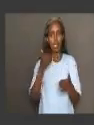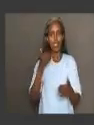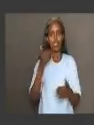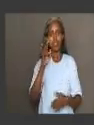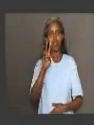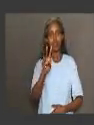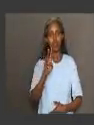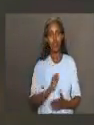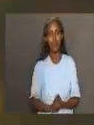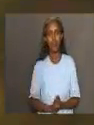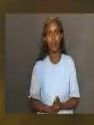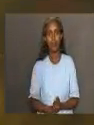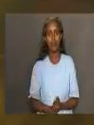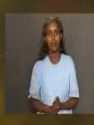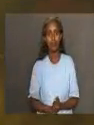minus 2.